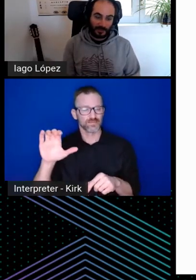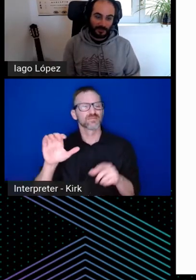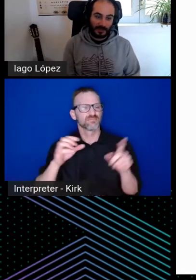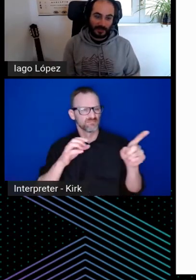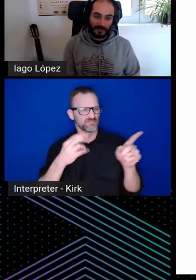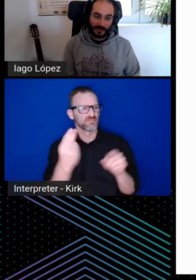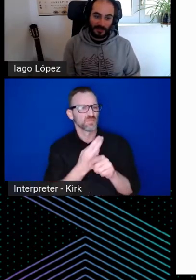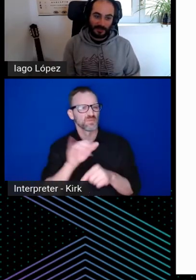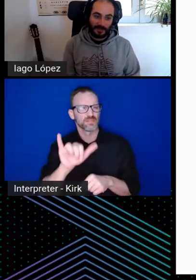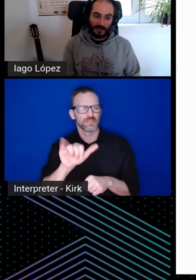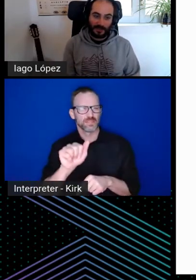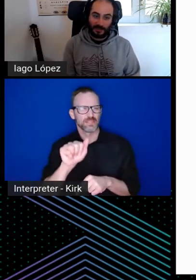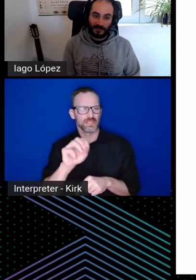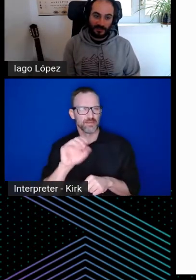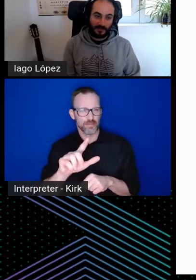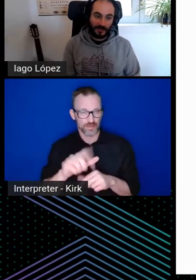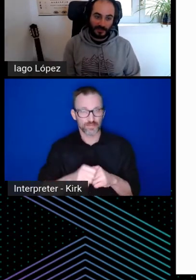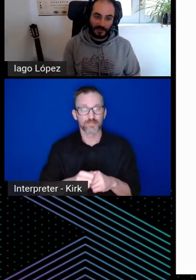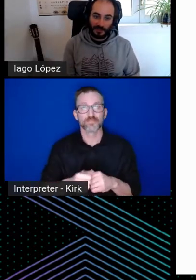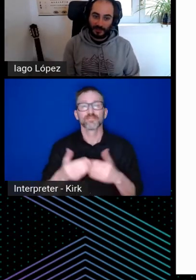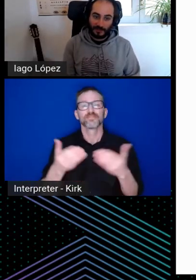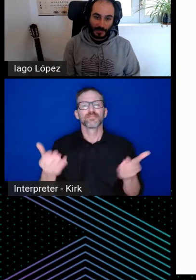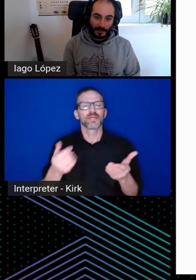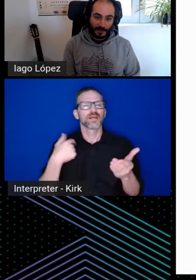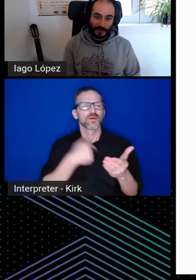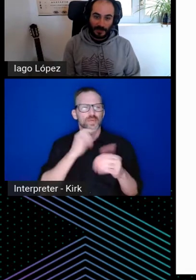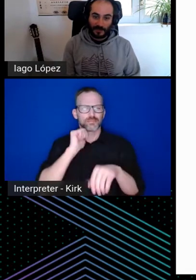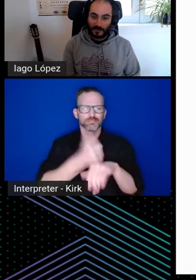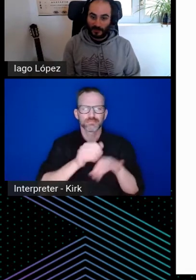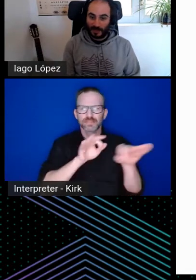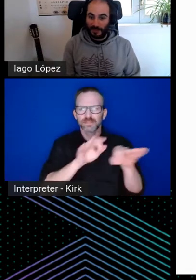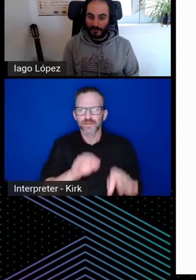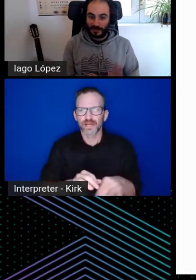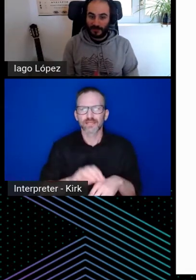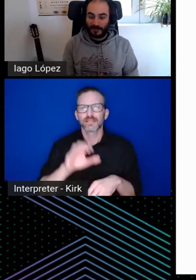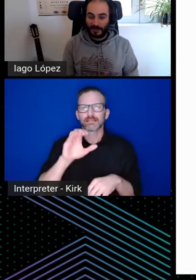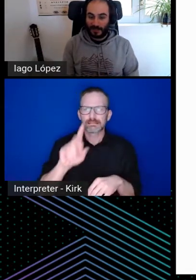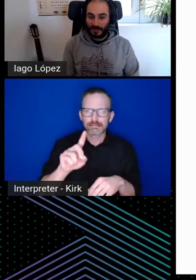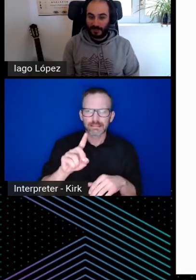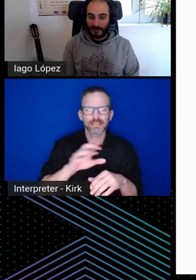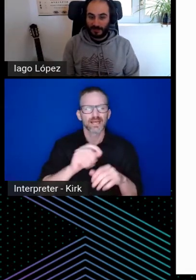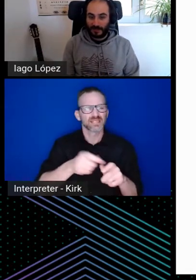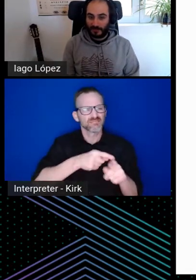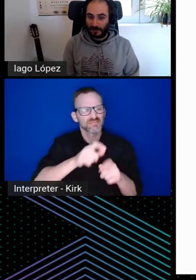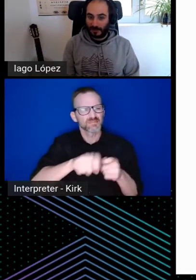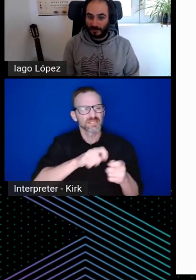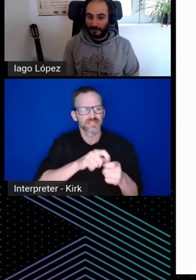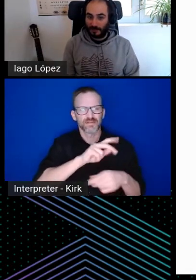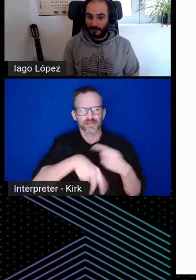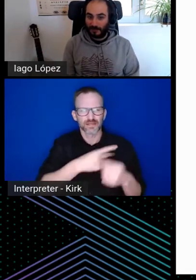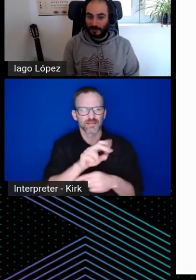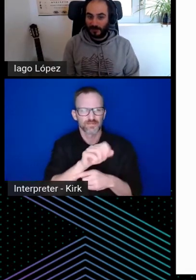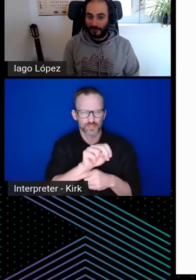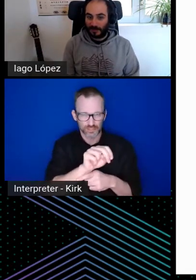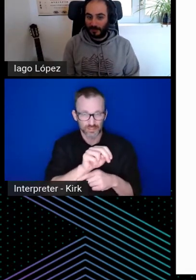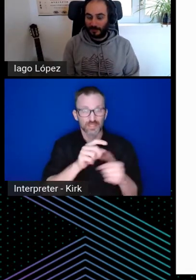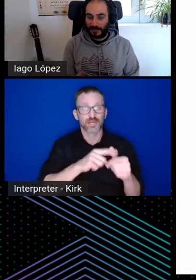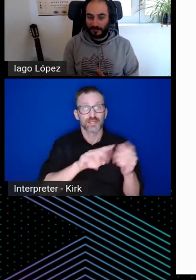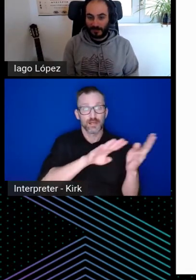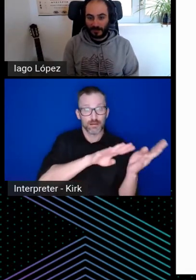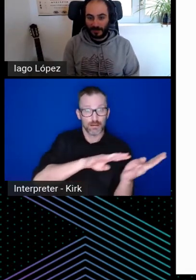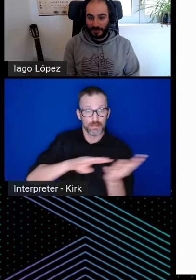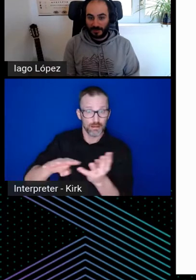and here it defines etcd and some version. And then you run it through the transpiler, CT, for a